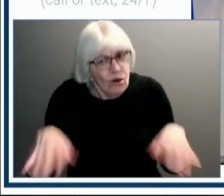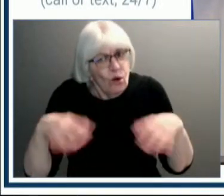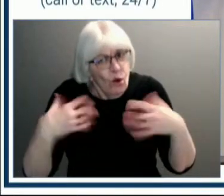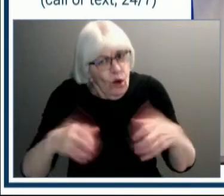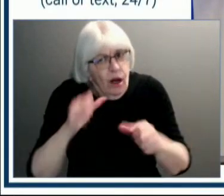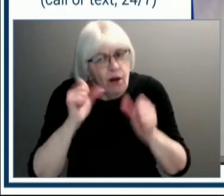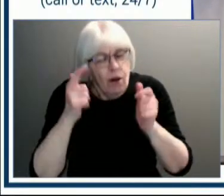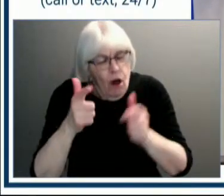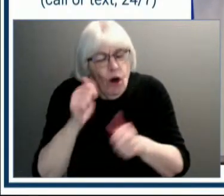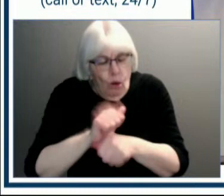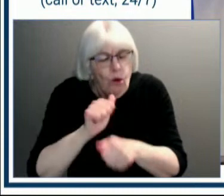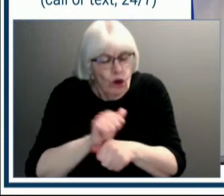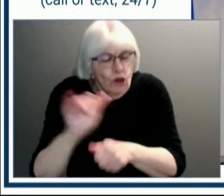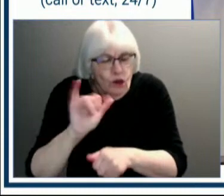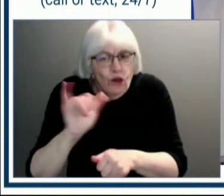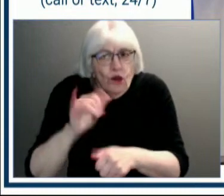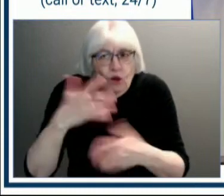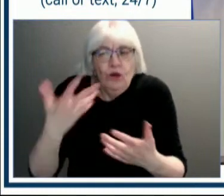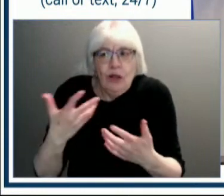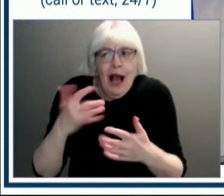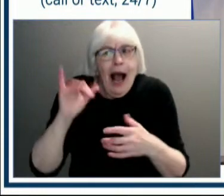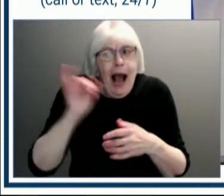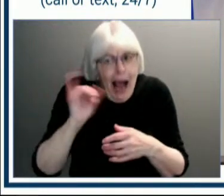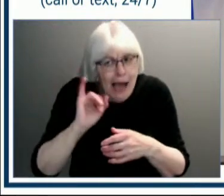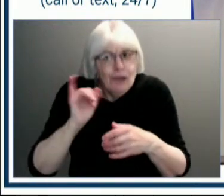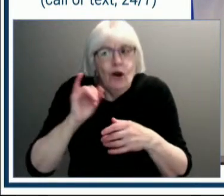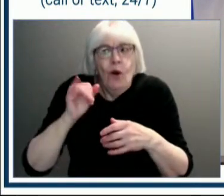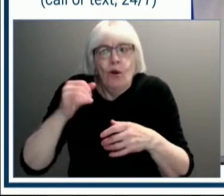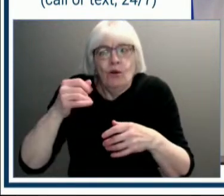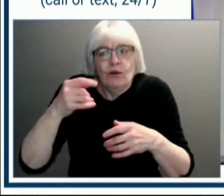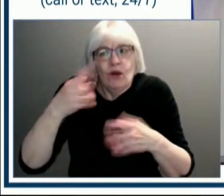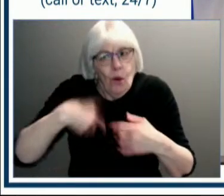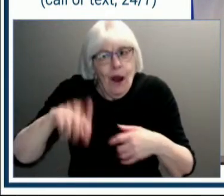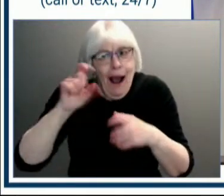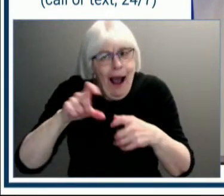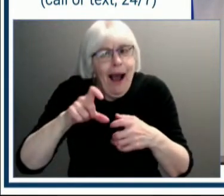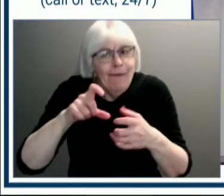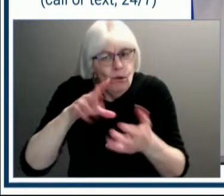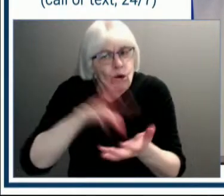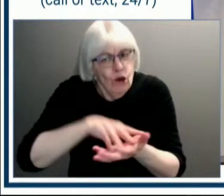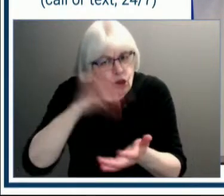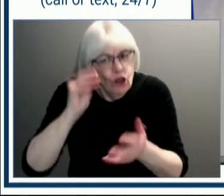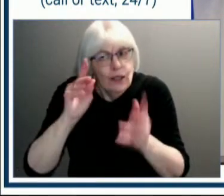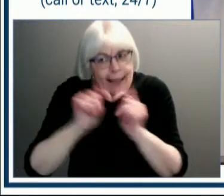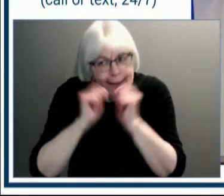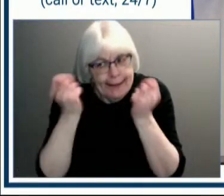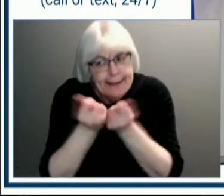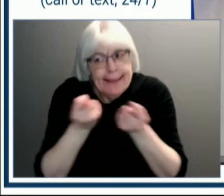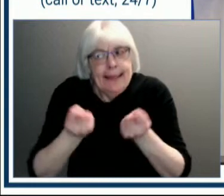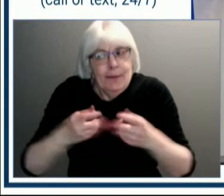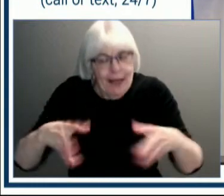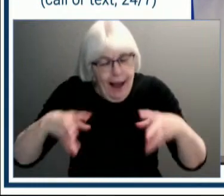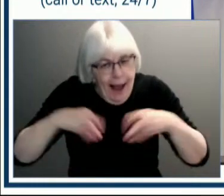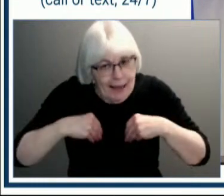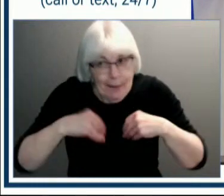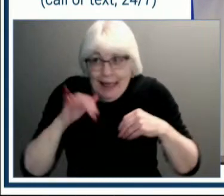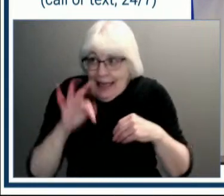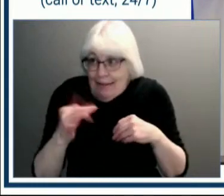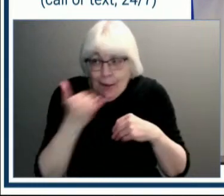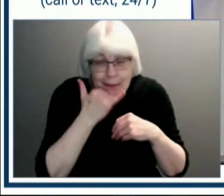to schools. We will be delaying the return to in-person school by 1 week to January